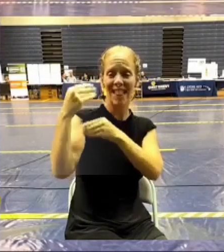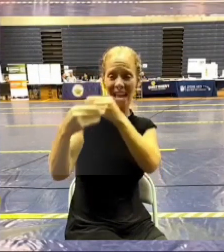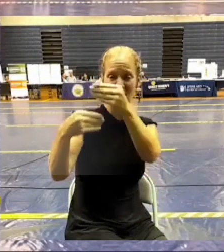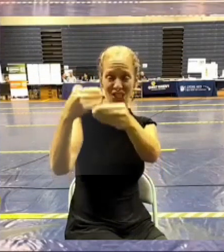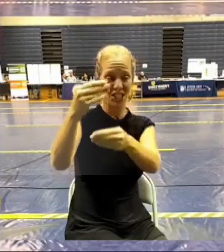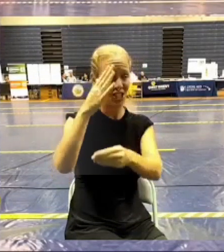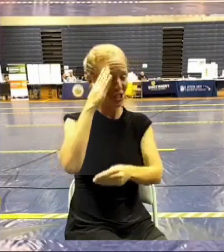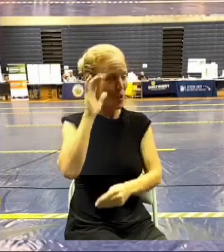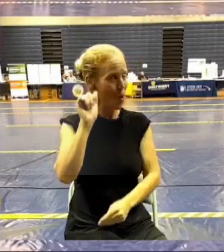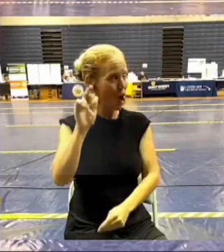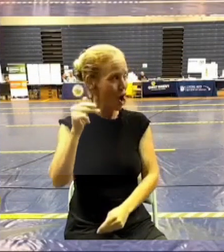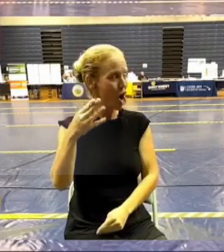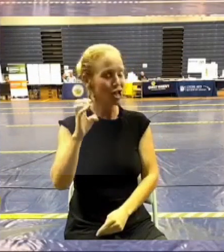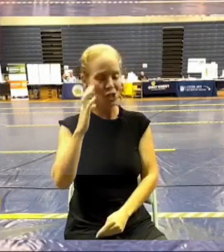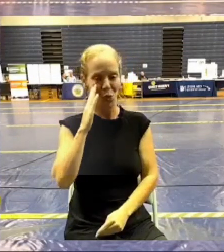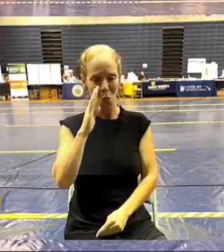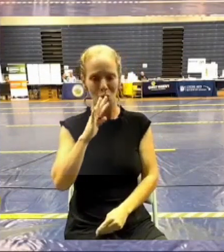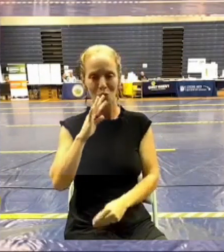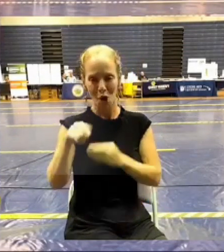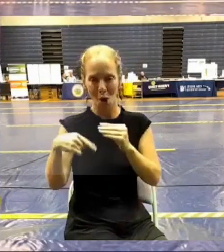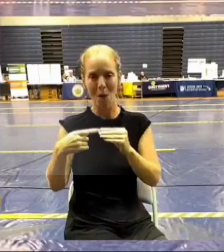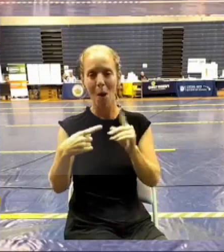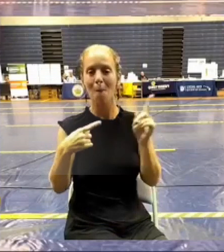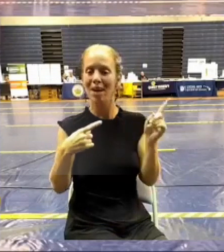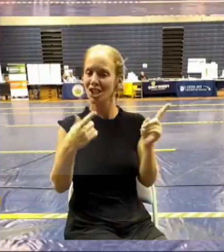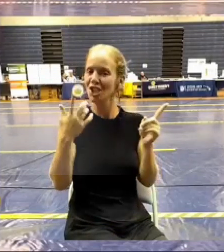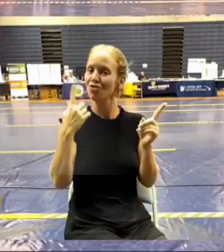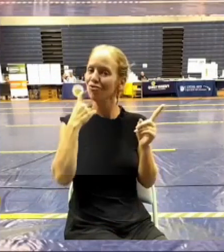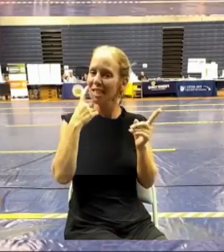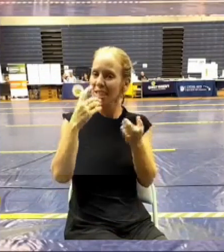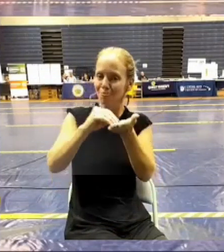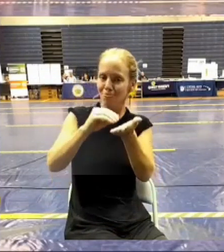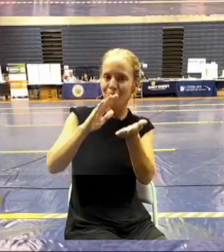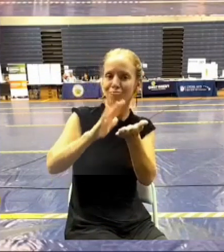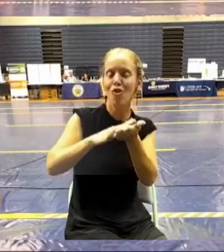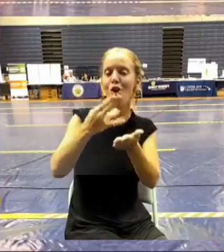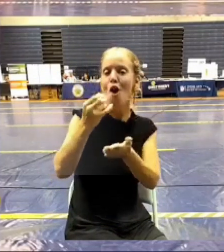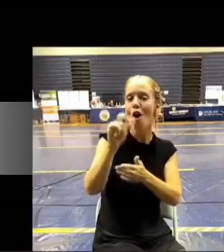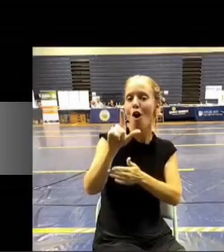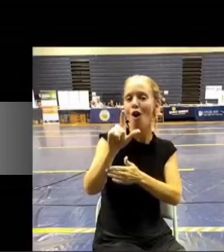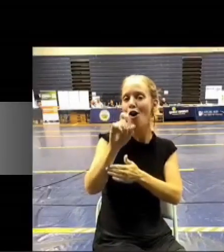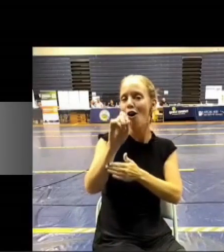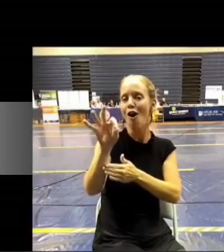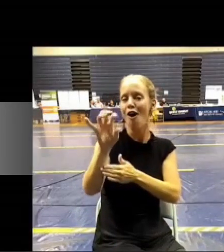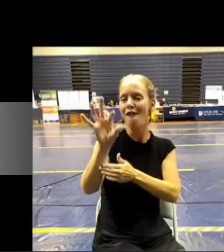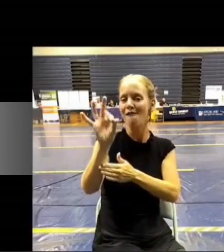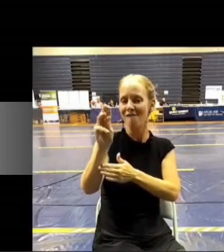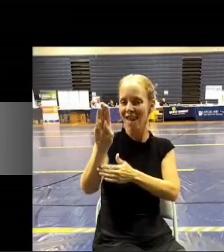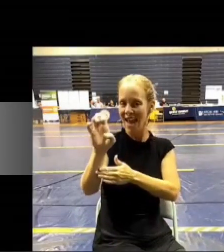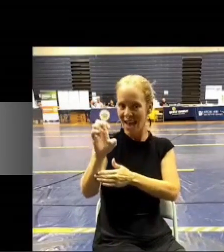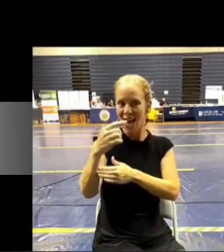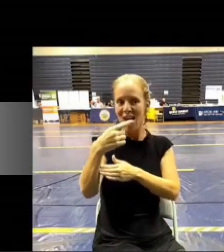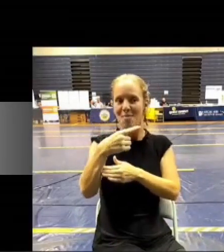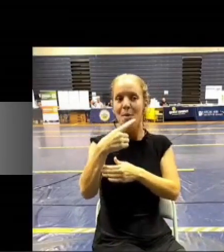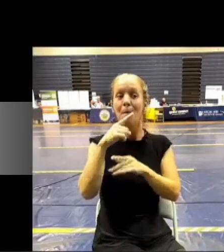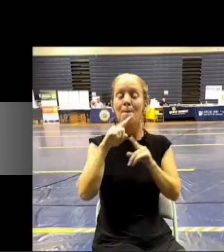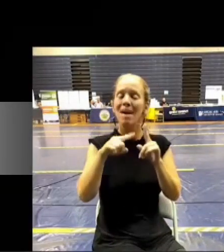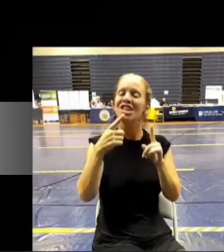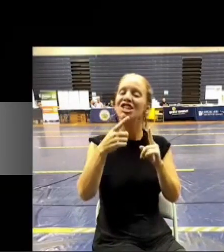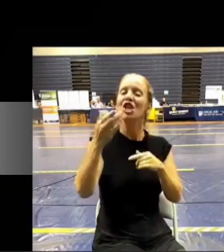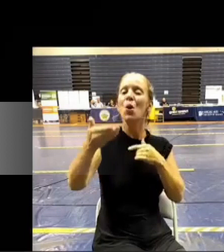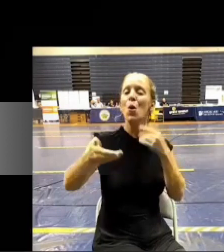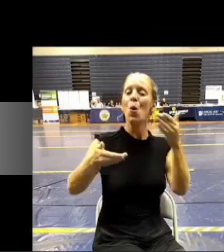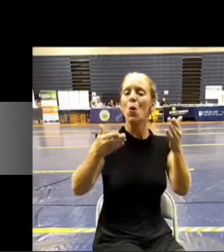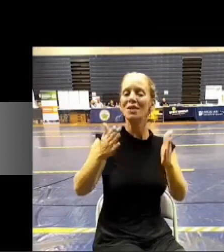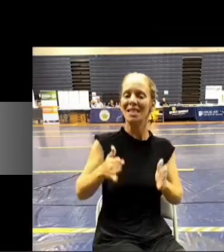Kalepa is a member of that. But as a hostess, the reason I put her up there, she sees visitors all the time.